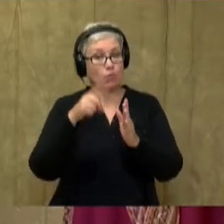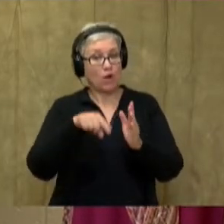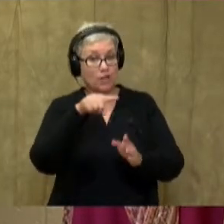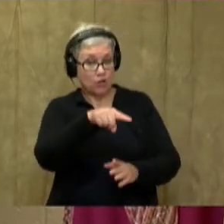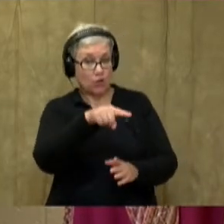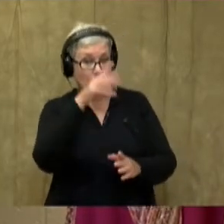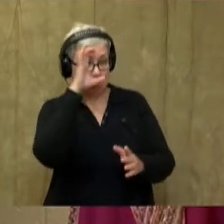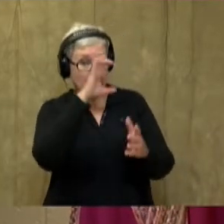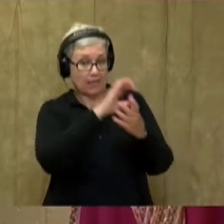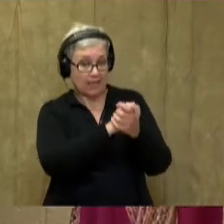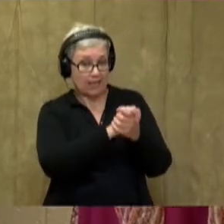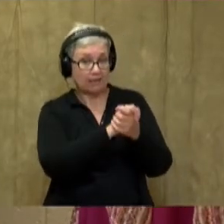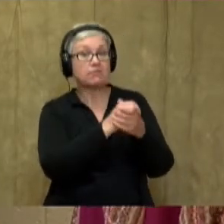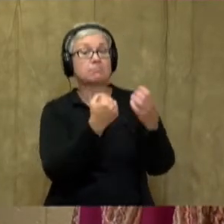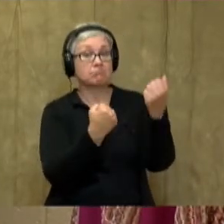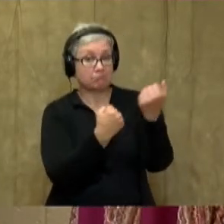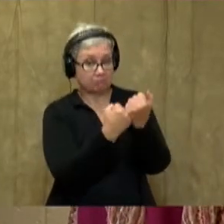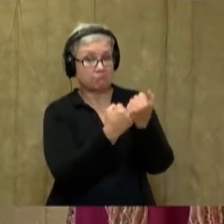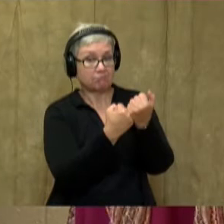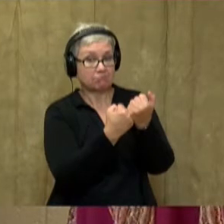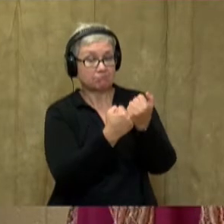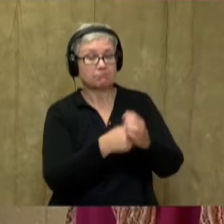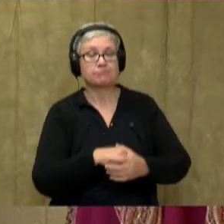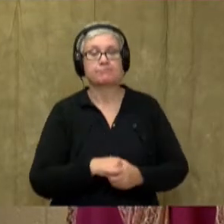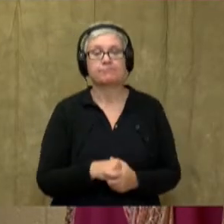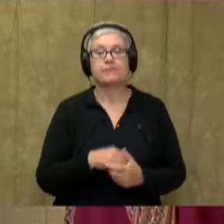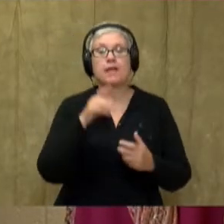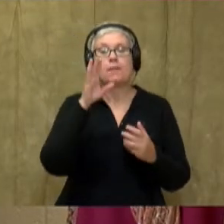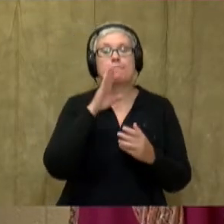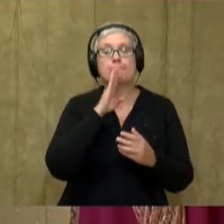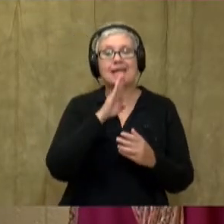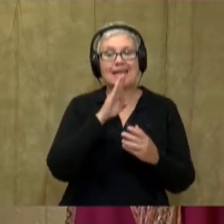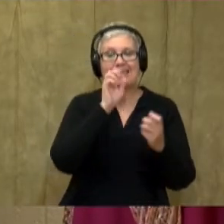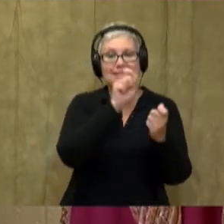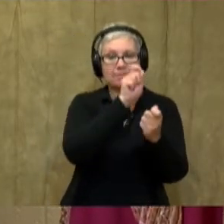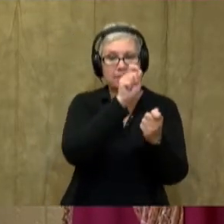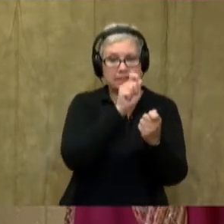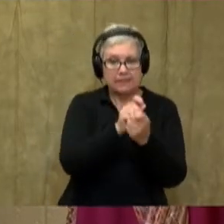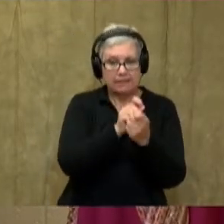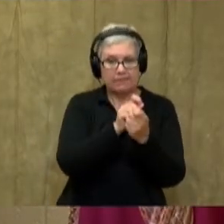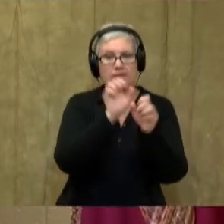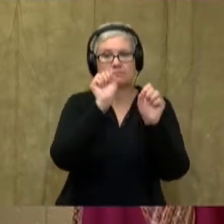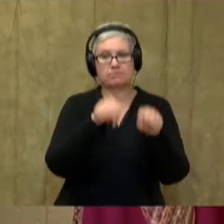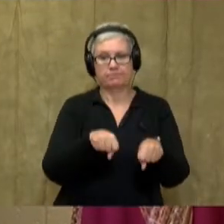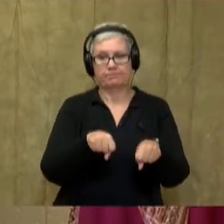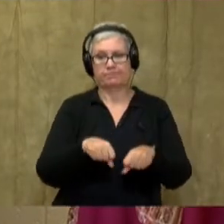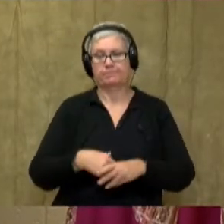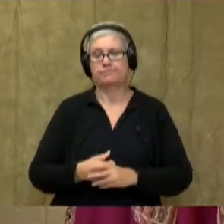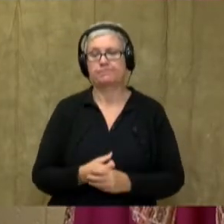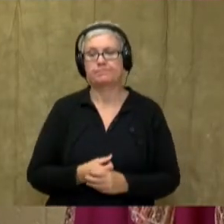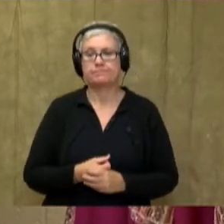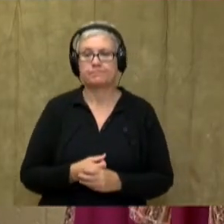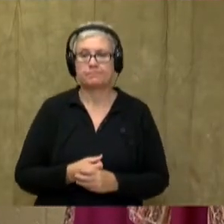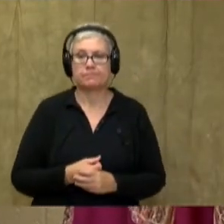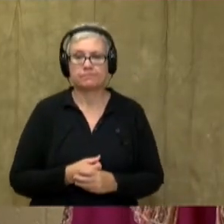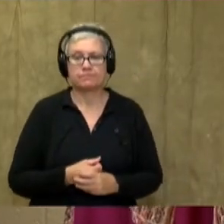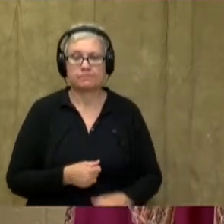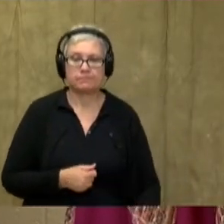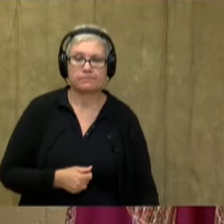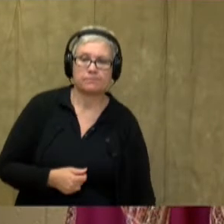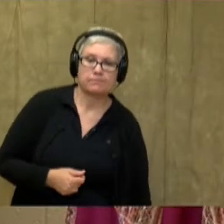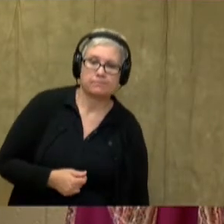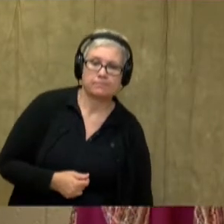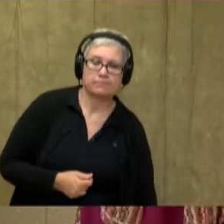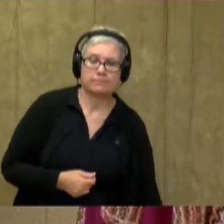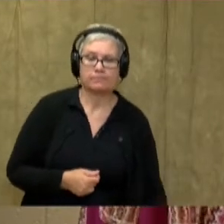really does have some substance to it. Be as specific as you possibly can. Now, remember I told